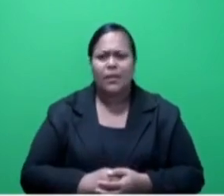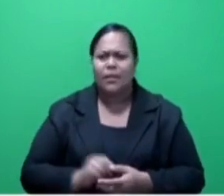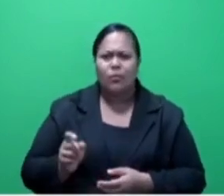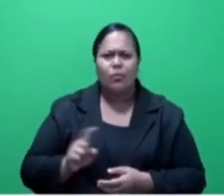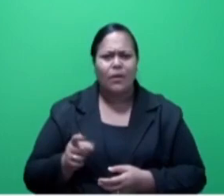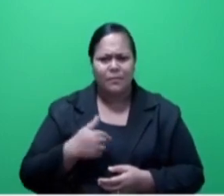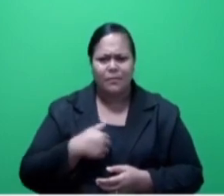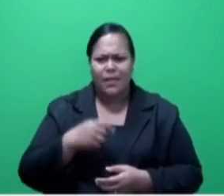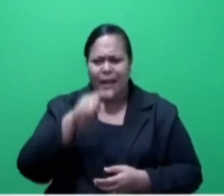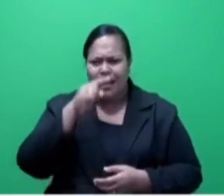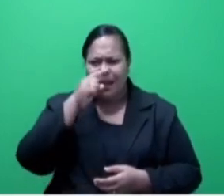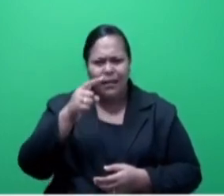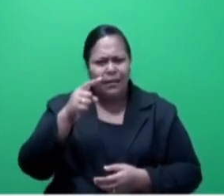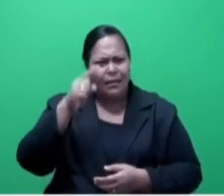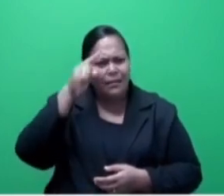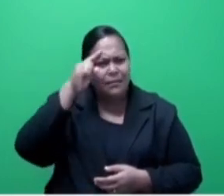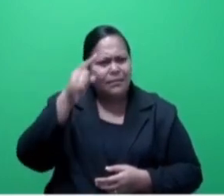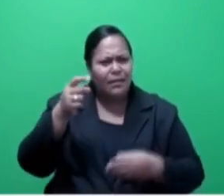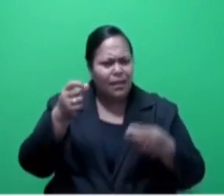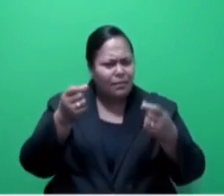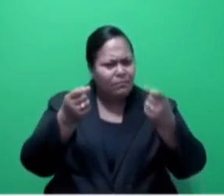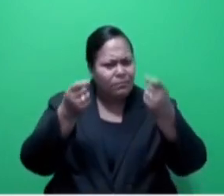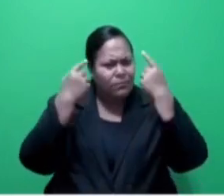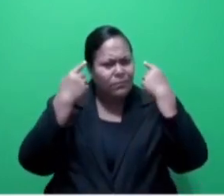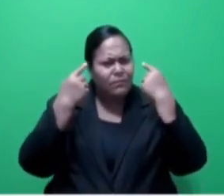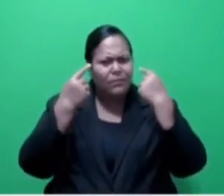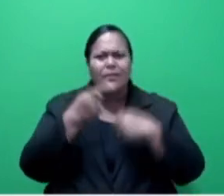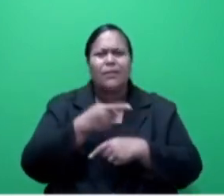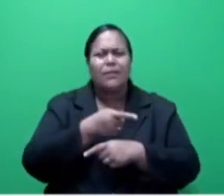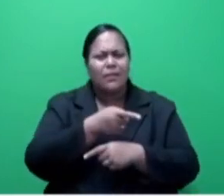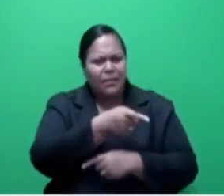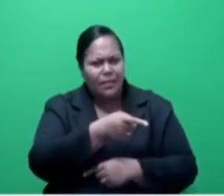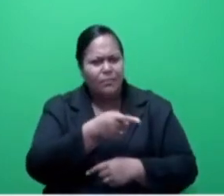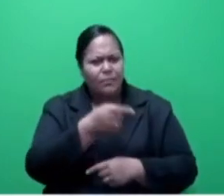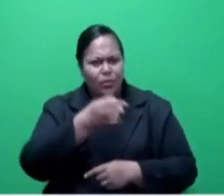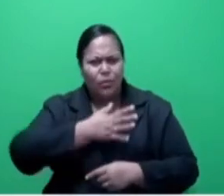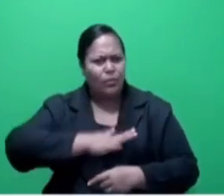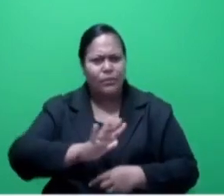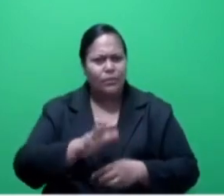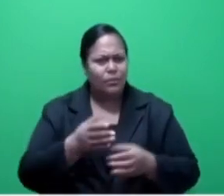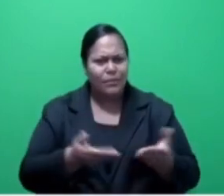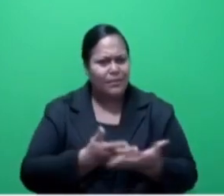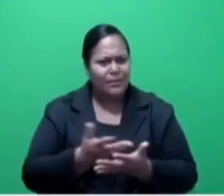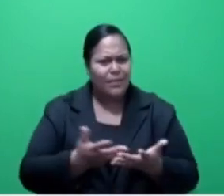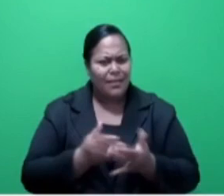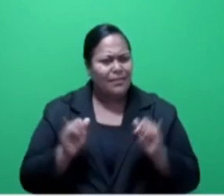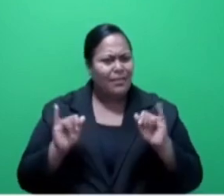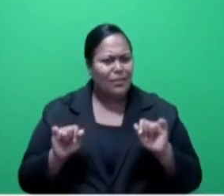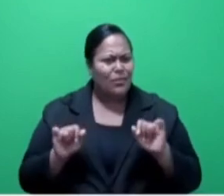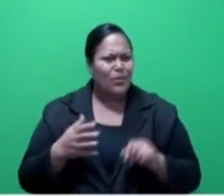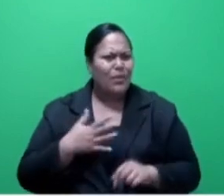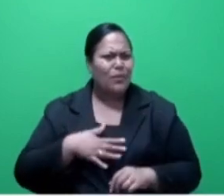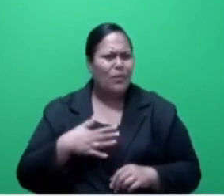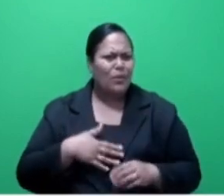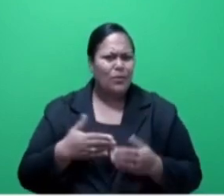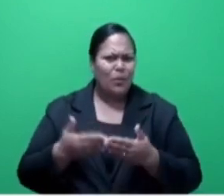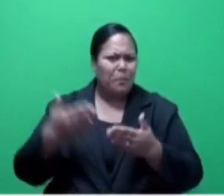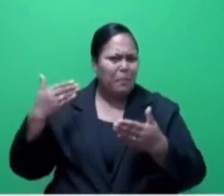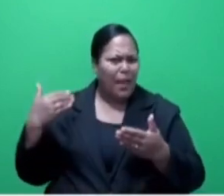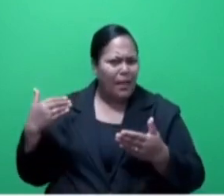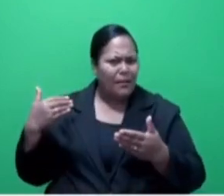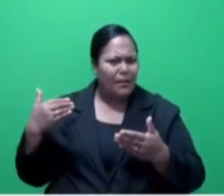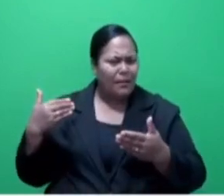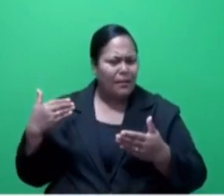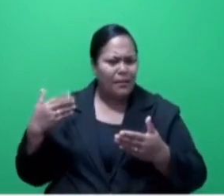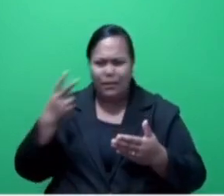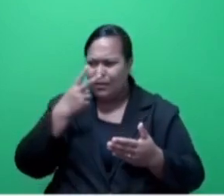mind-boggling is that they don't want to discuss these issues and they try only to go back to a particular period in time, not